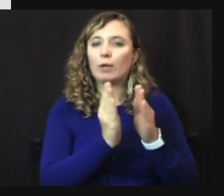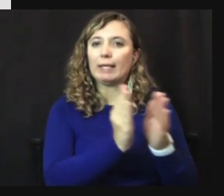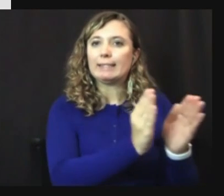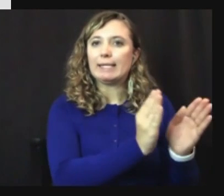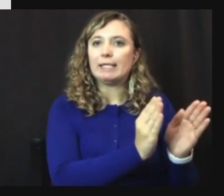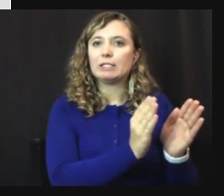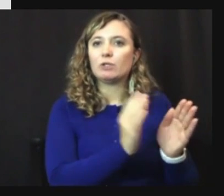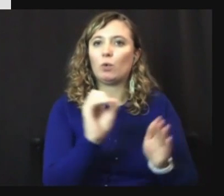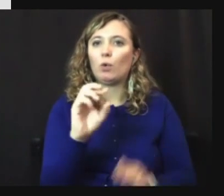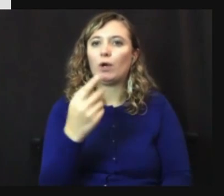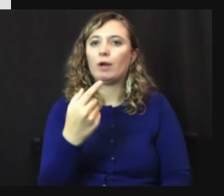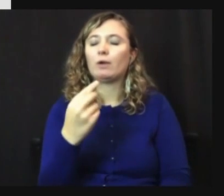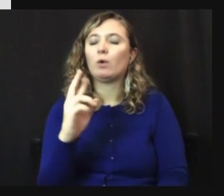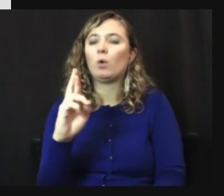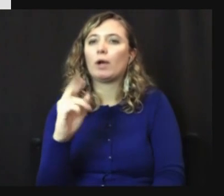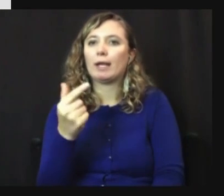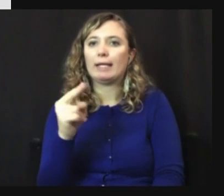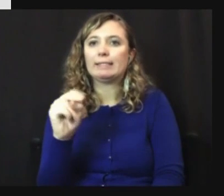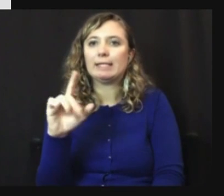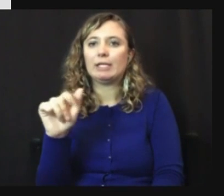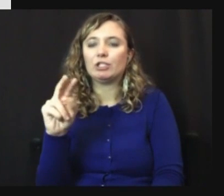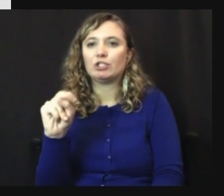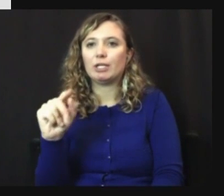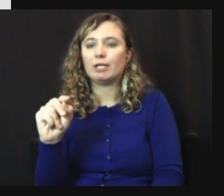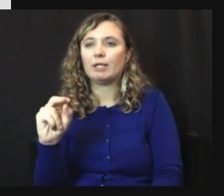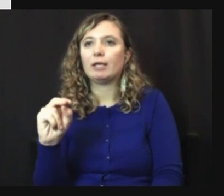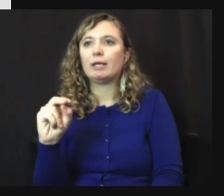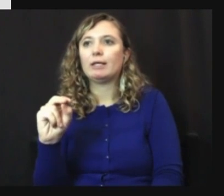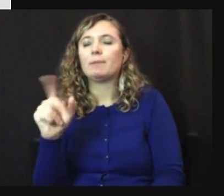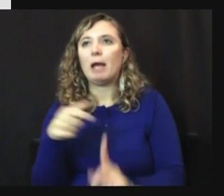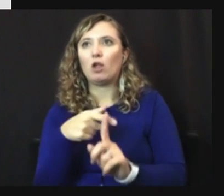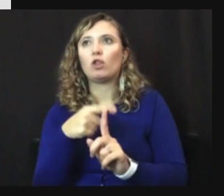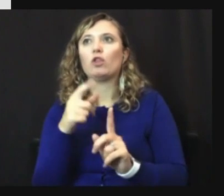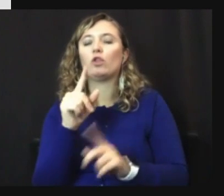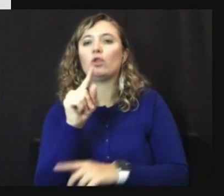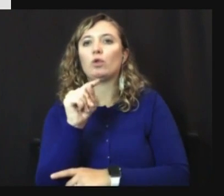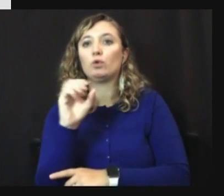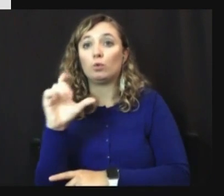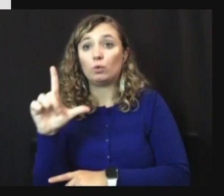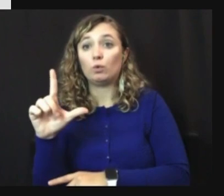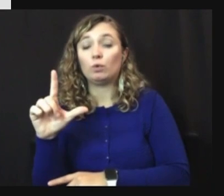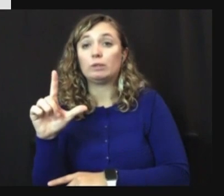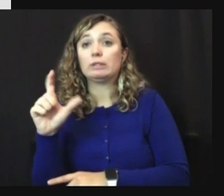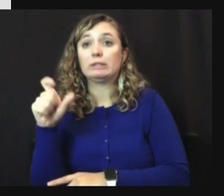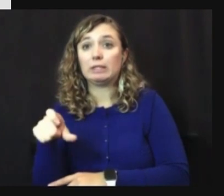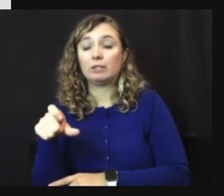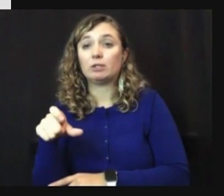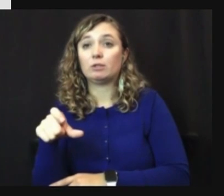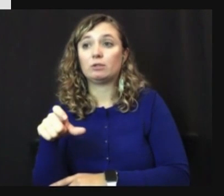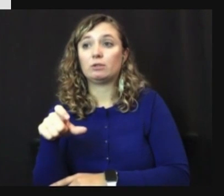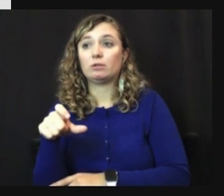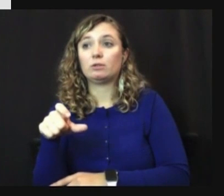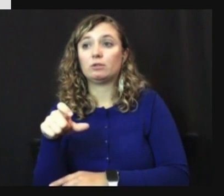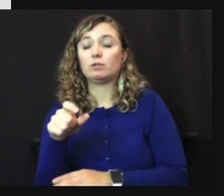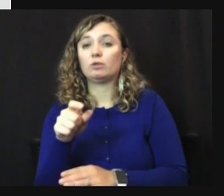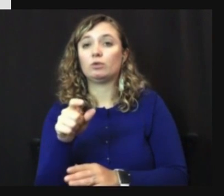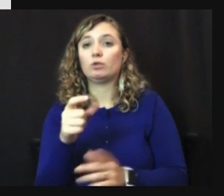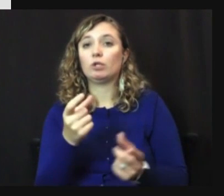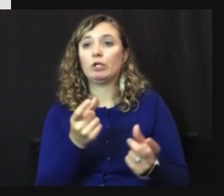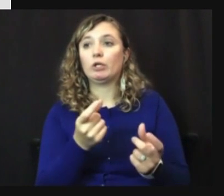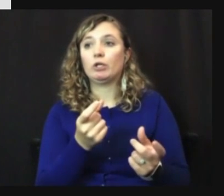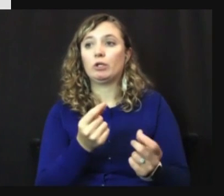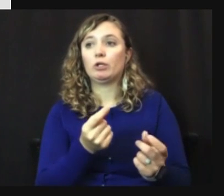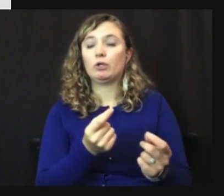talking about the tools that you need to organize, or the tools that you need, and having those organized. Anything else is in that